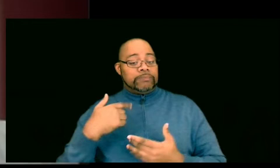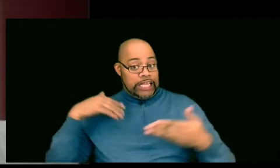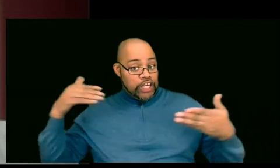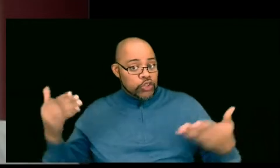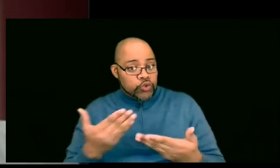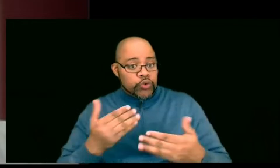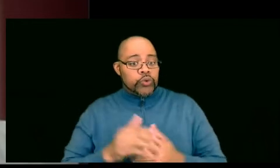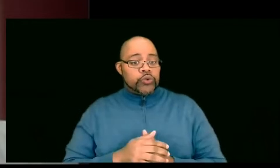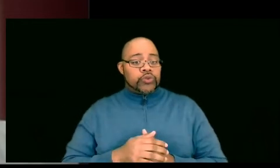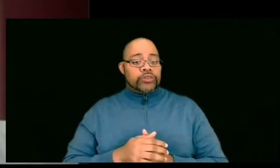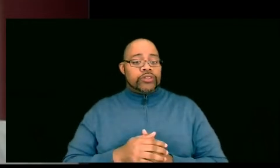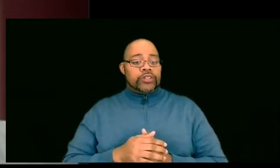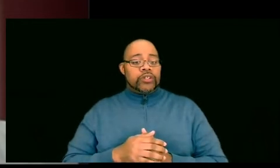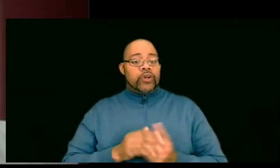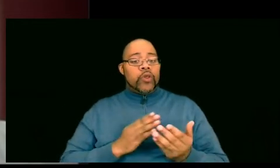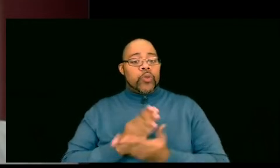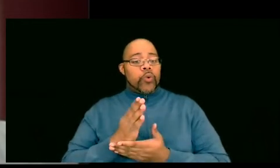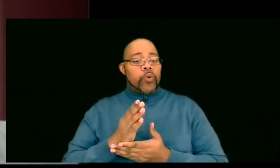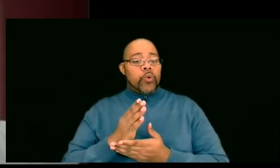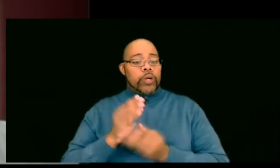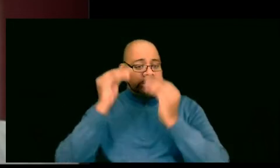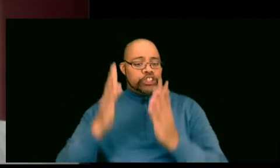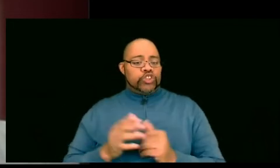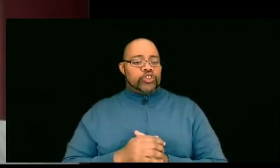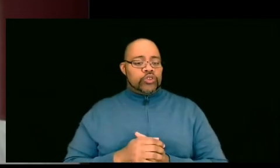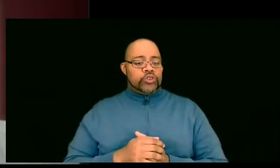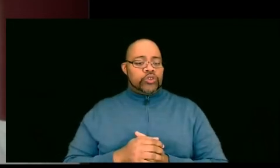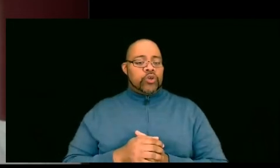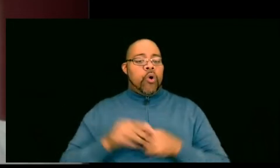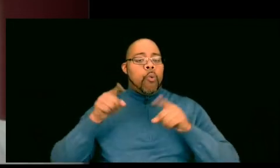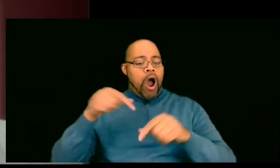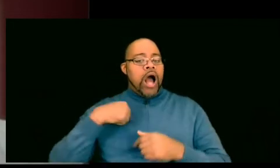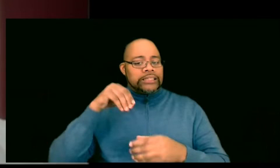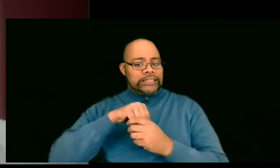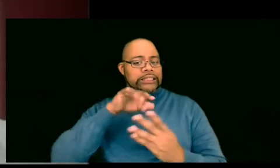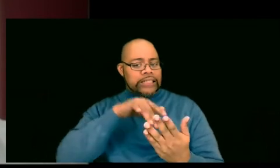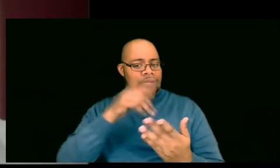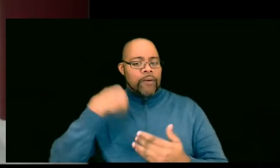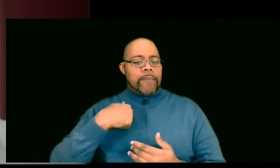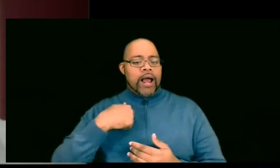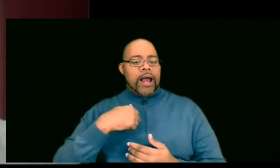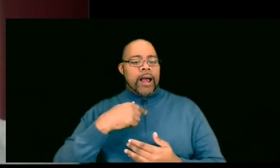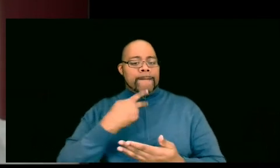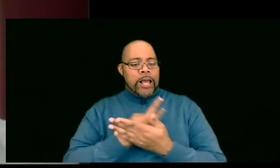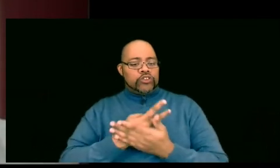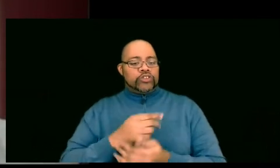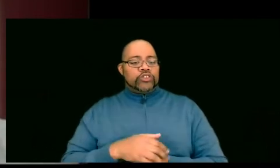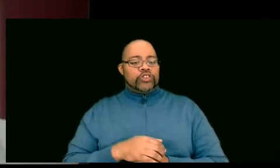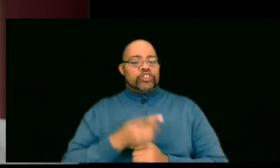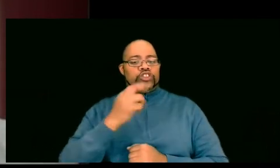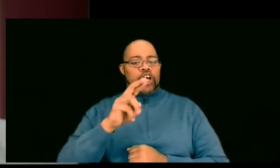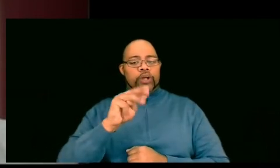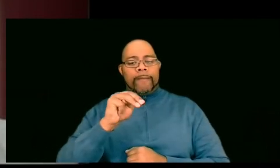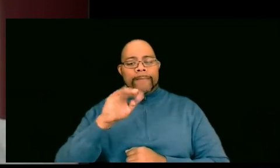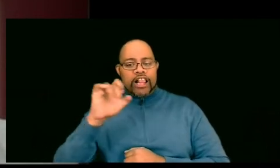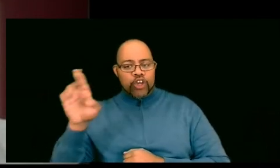been introduced through a professor while I was in studying for my master, Dr.